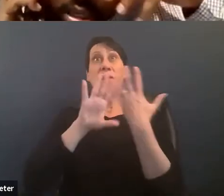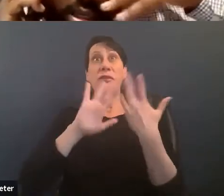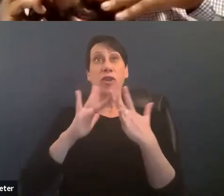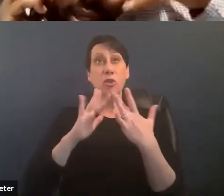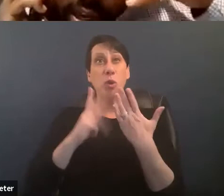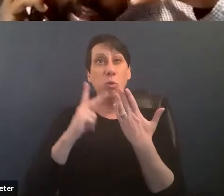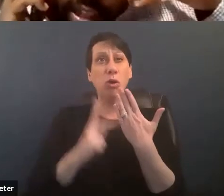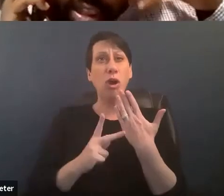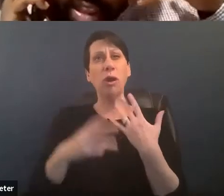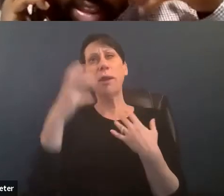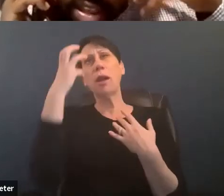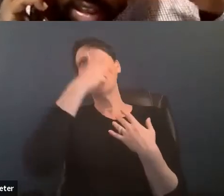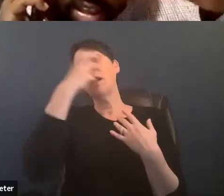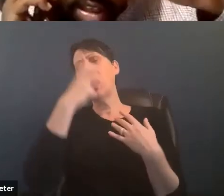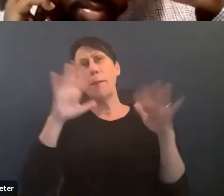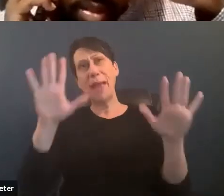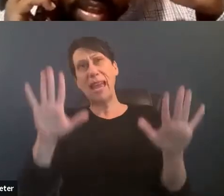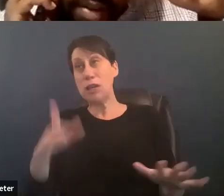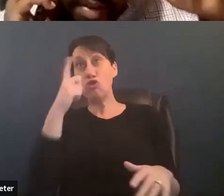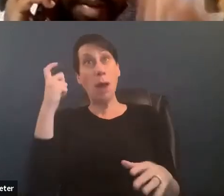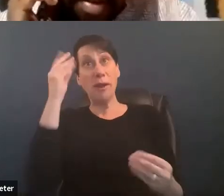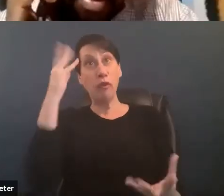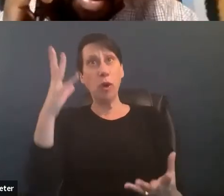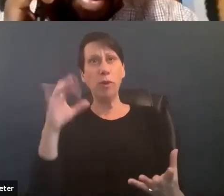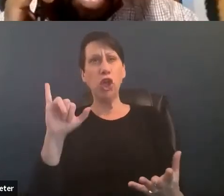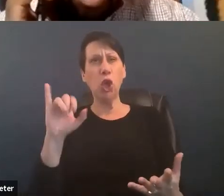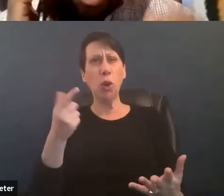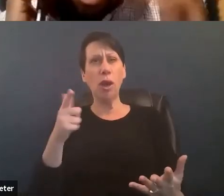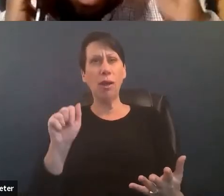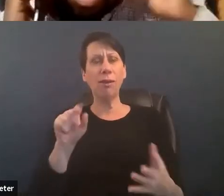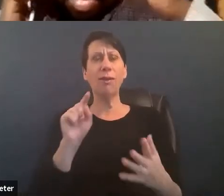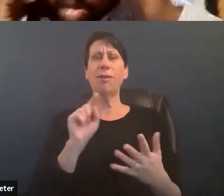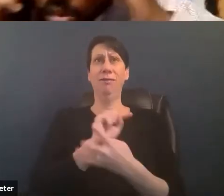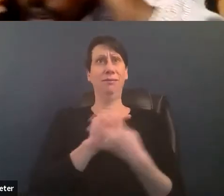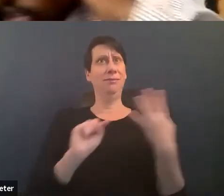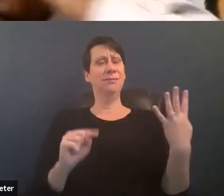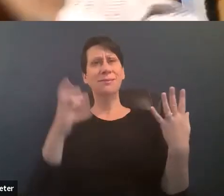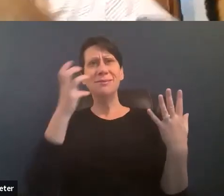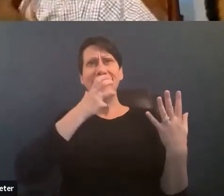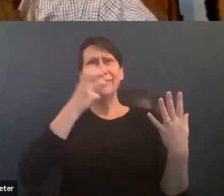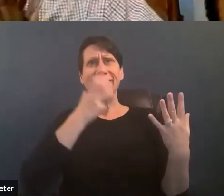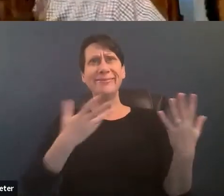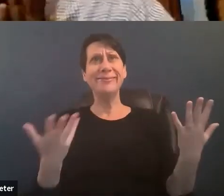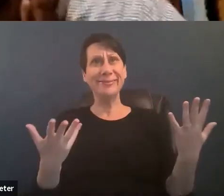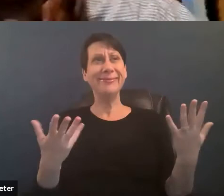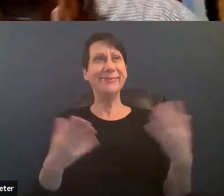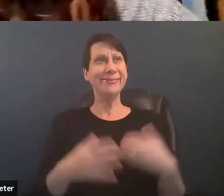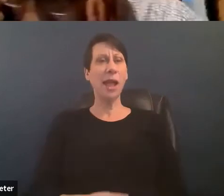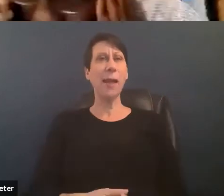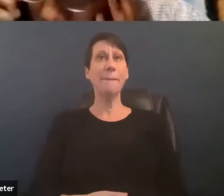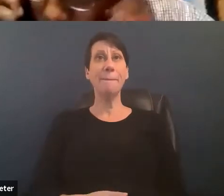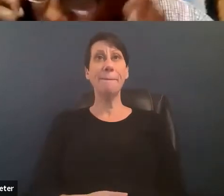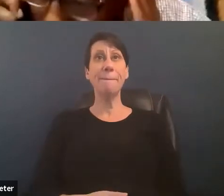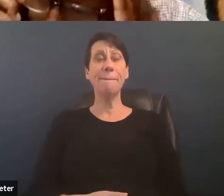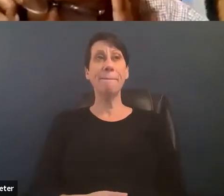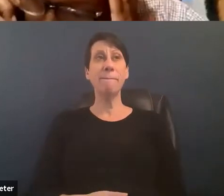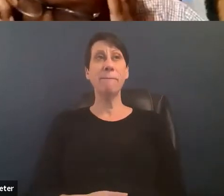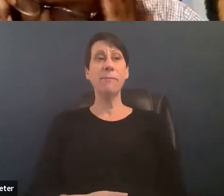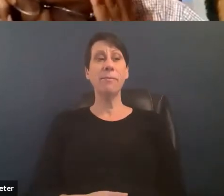amazing, the trauma-informed yoga. And these are things I just want to say as we go to the next question, is that